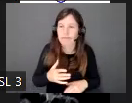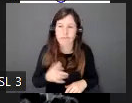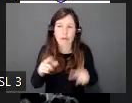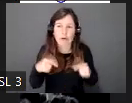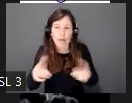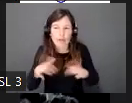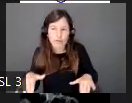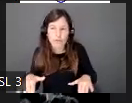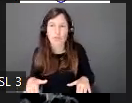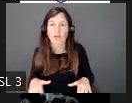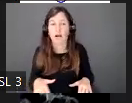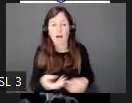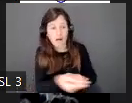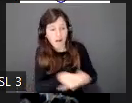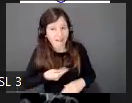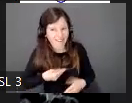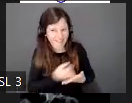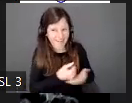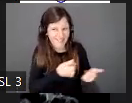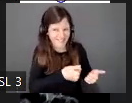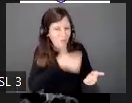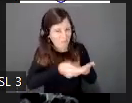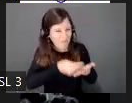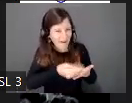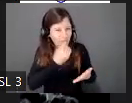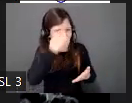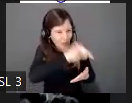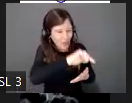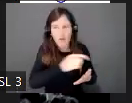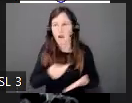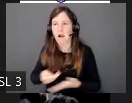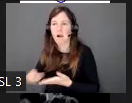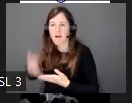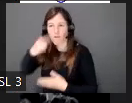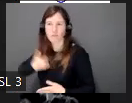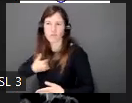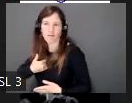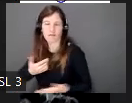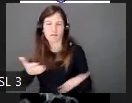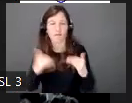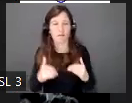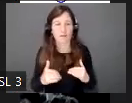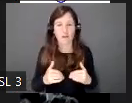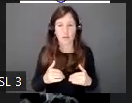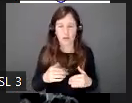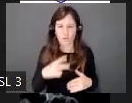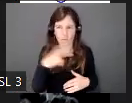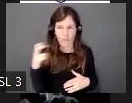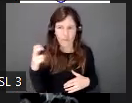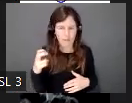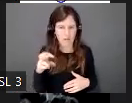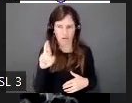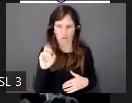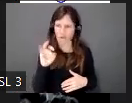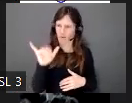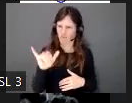getting some groceries, but then using it for themselves. Robbery. Robbery, you say, Mike, what is that? Using